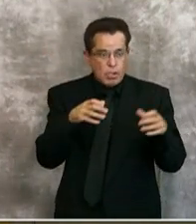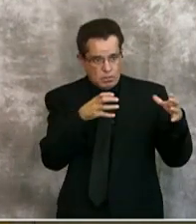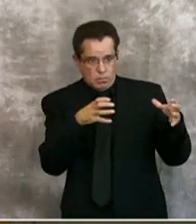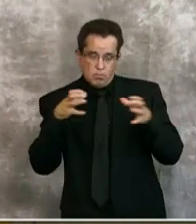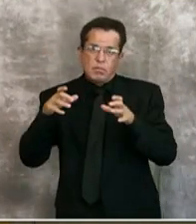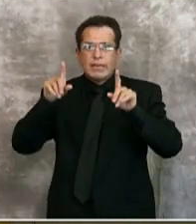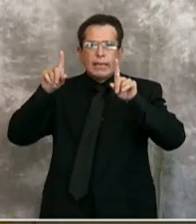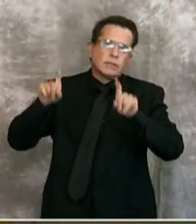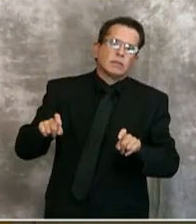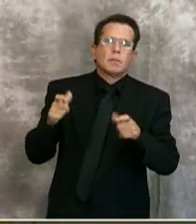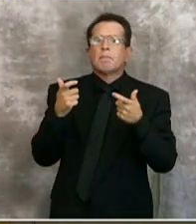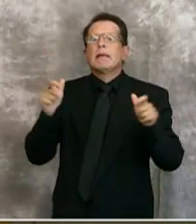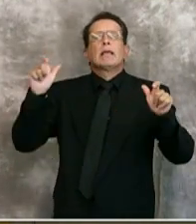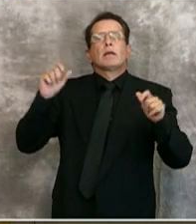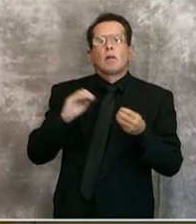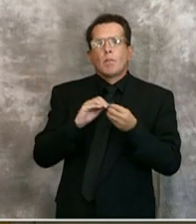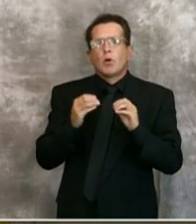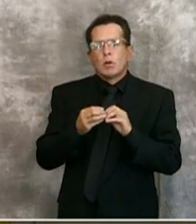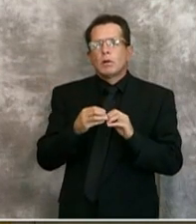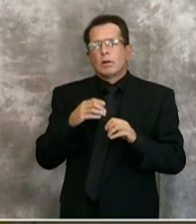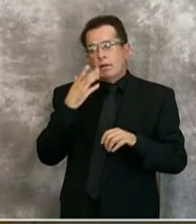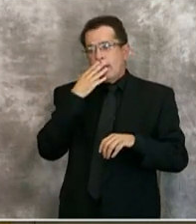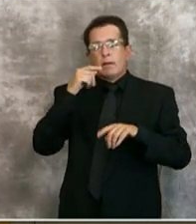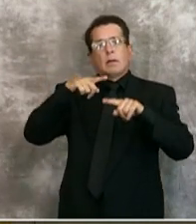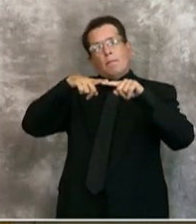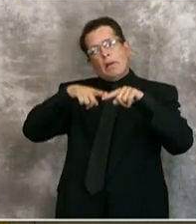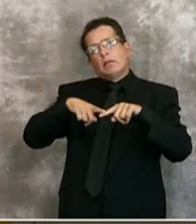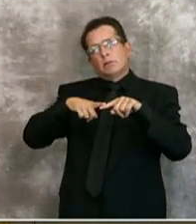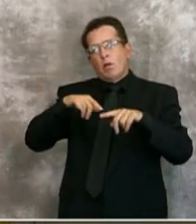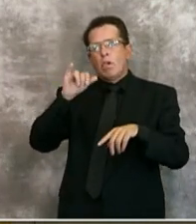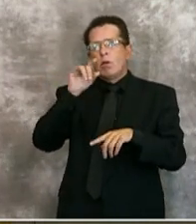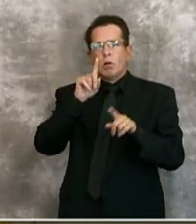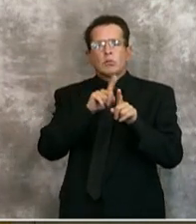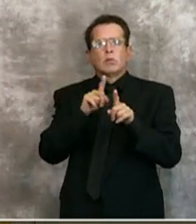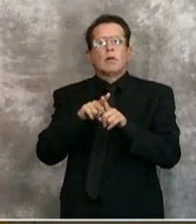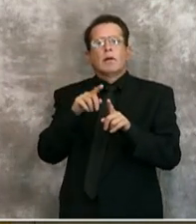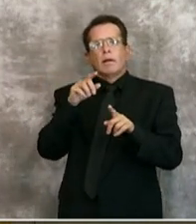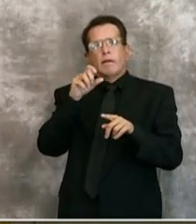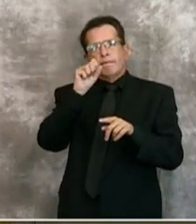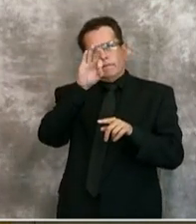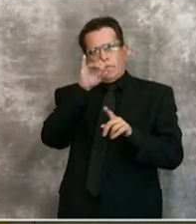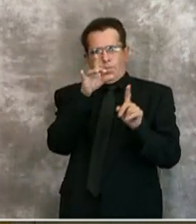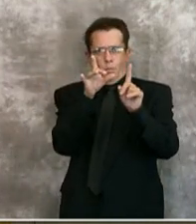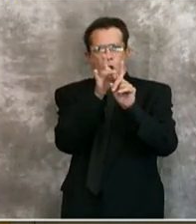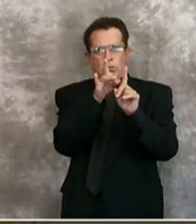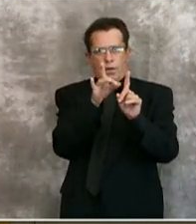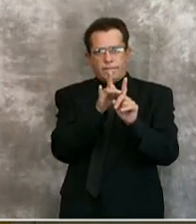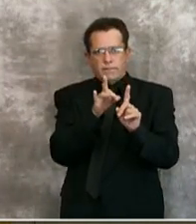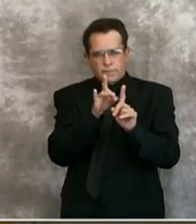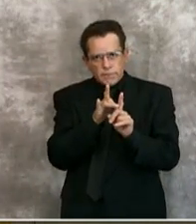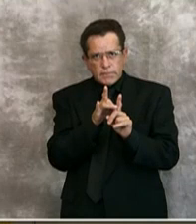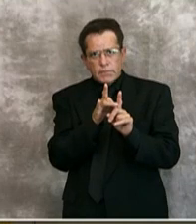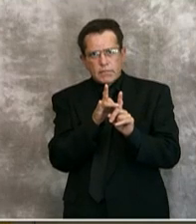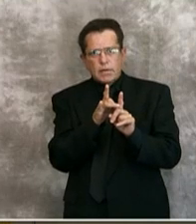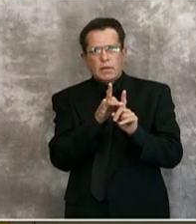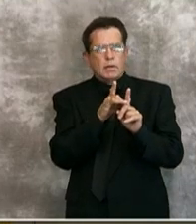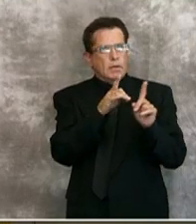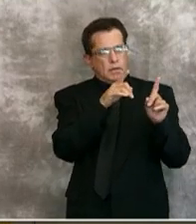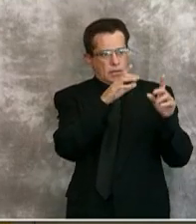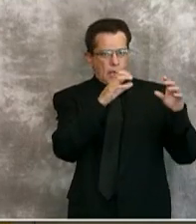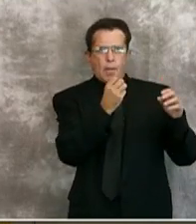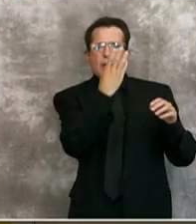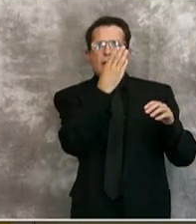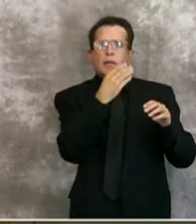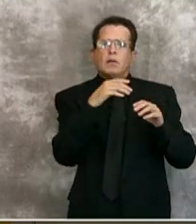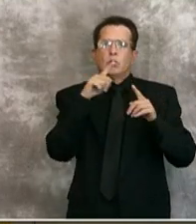depends on the actual incidence of positive cases amongst the number of samples that are coming